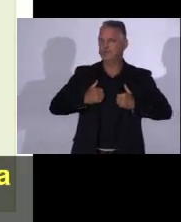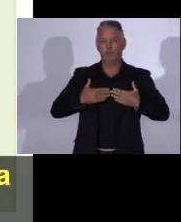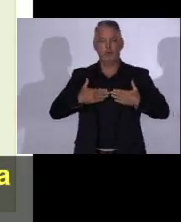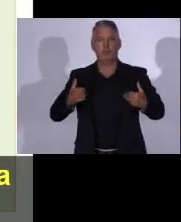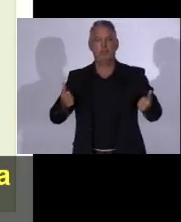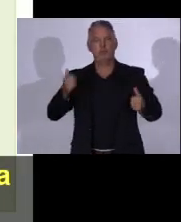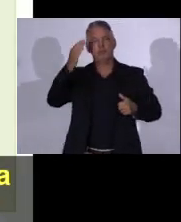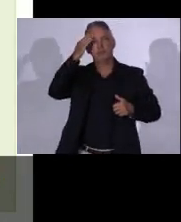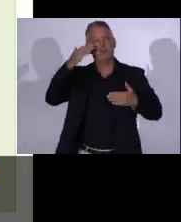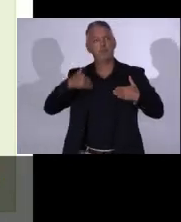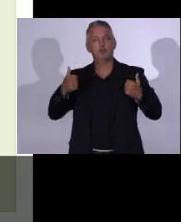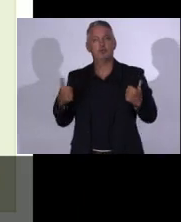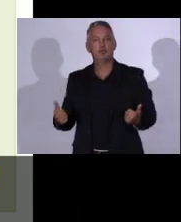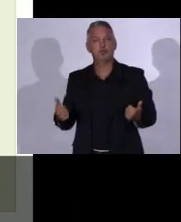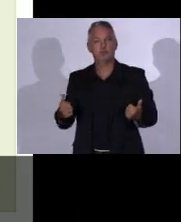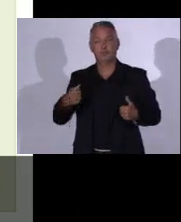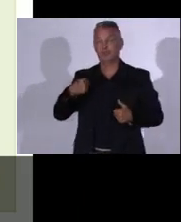of our camps.